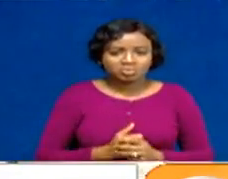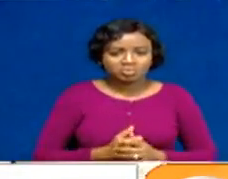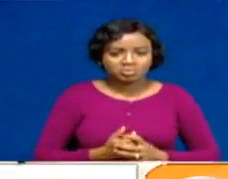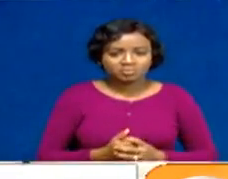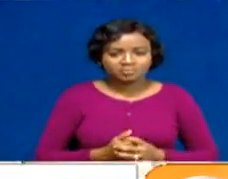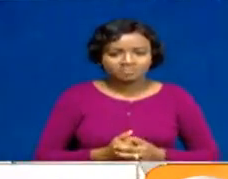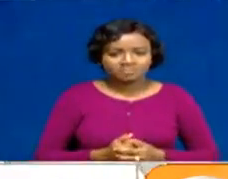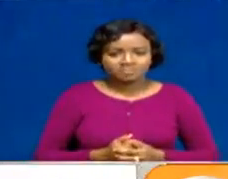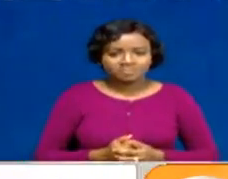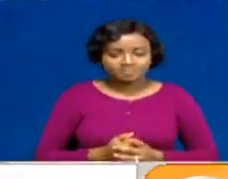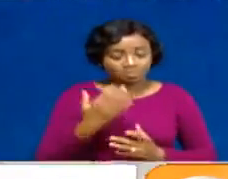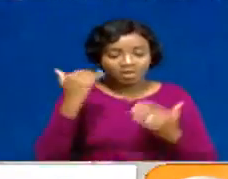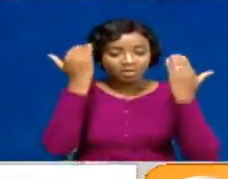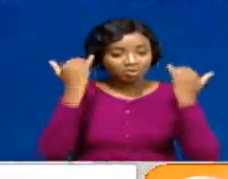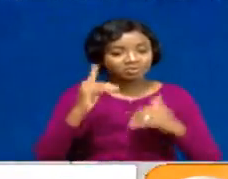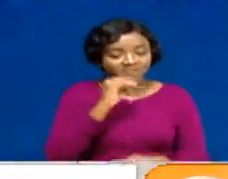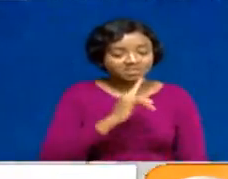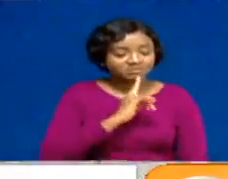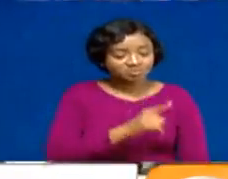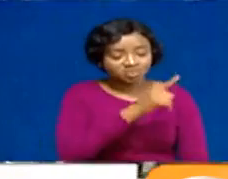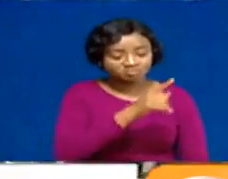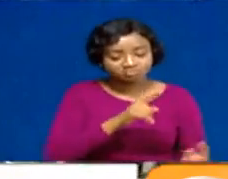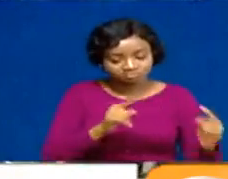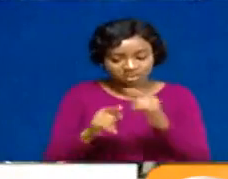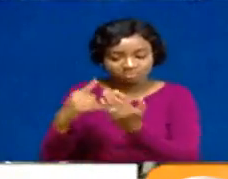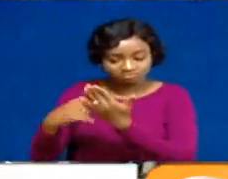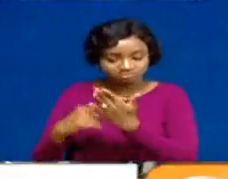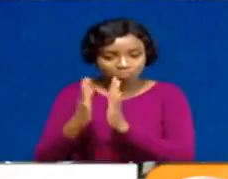as instructed by the judiciary.